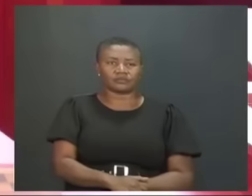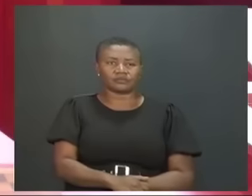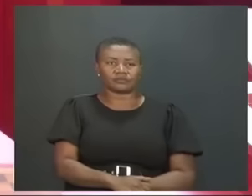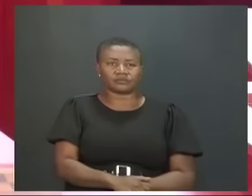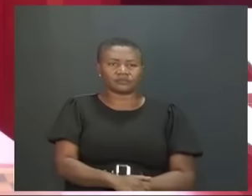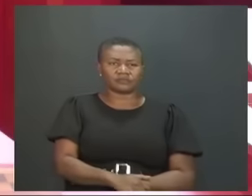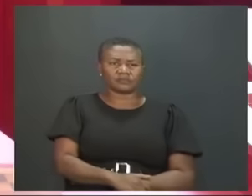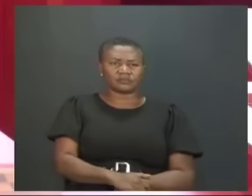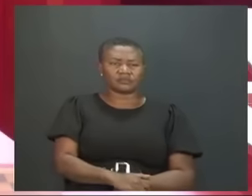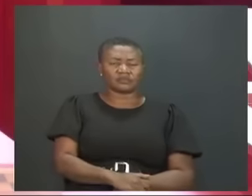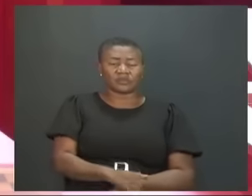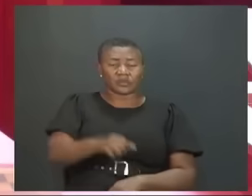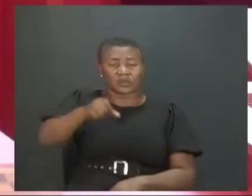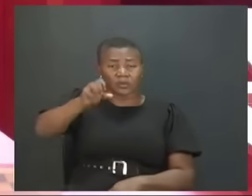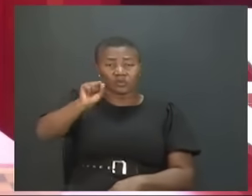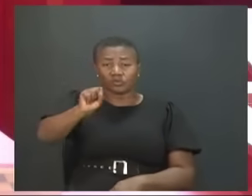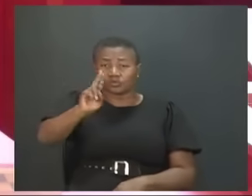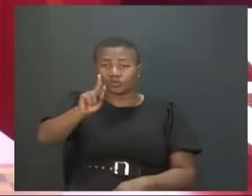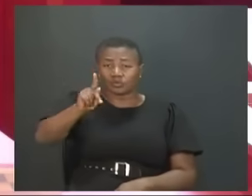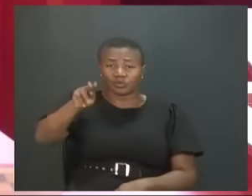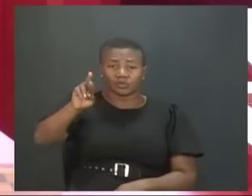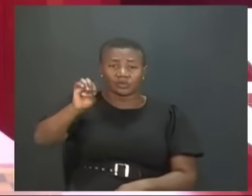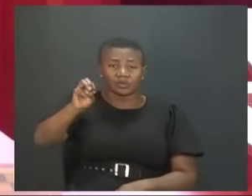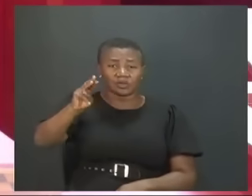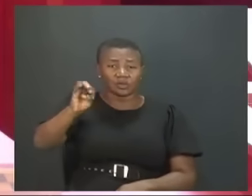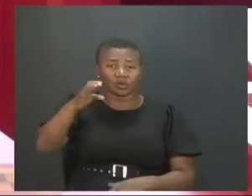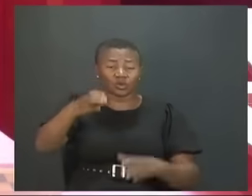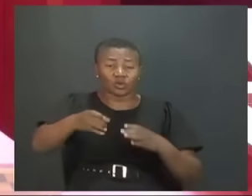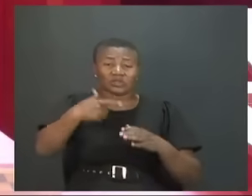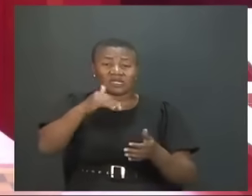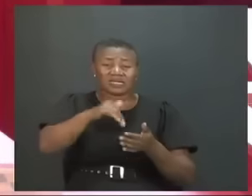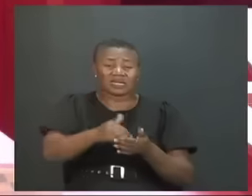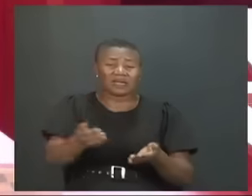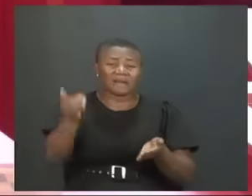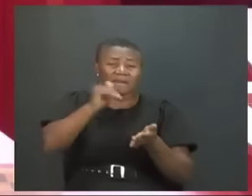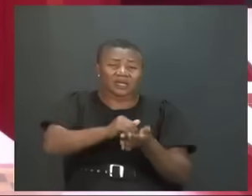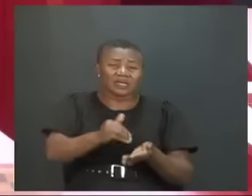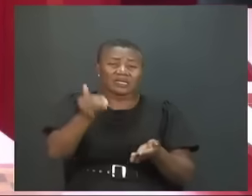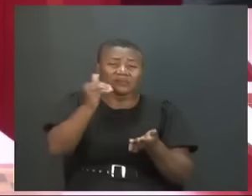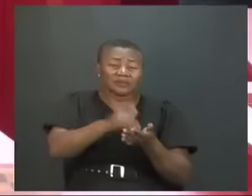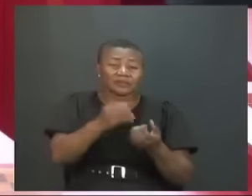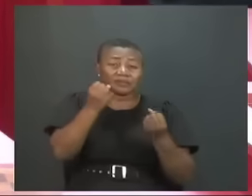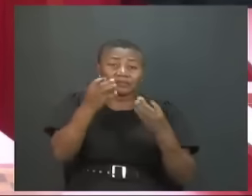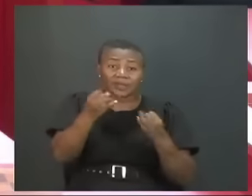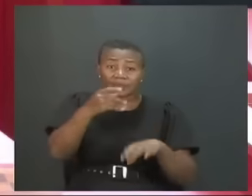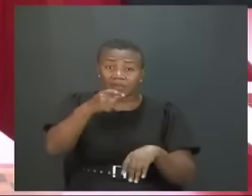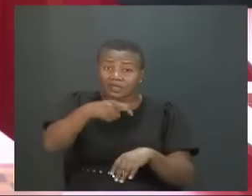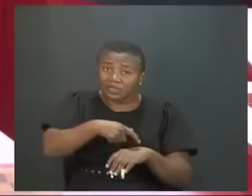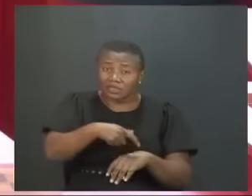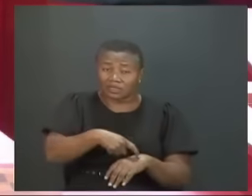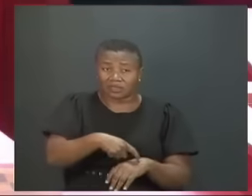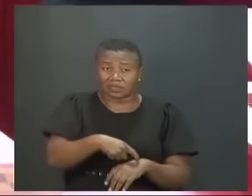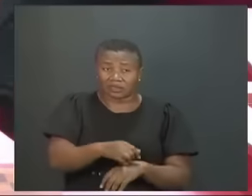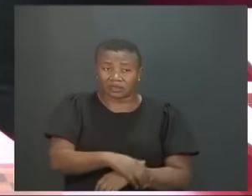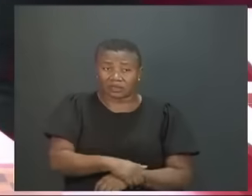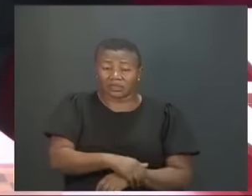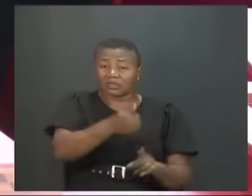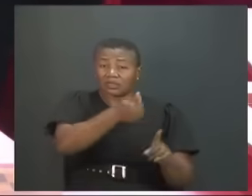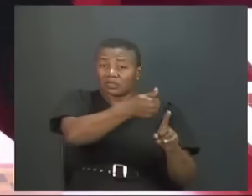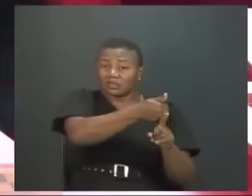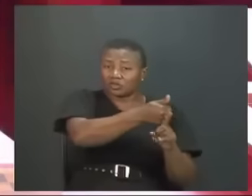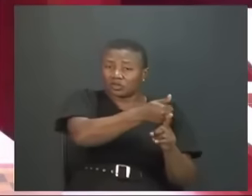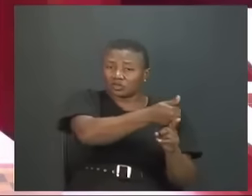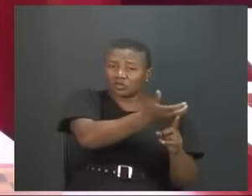The Supreme Court has said that severally. And he just cited two cases in